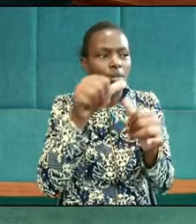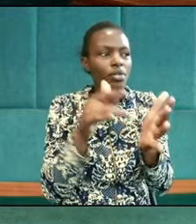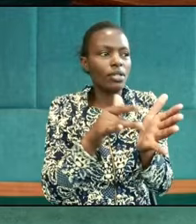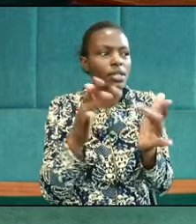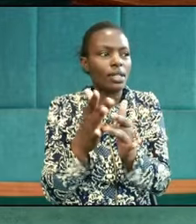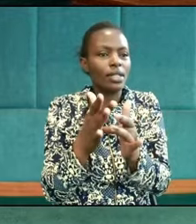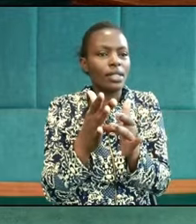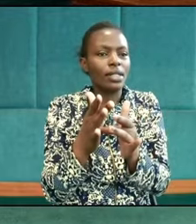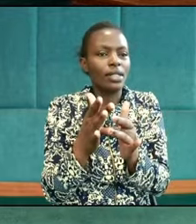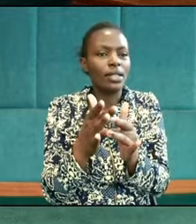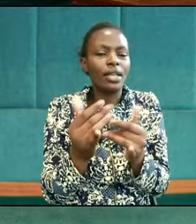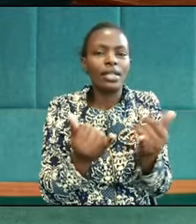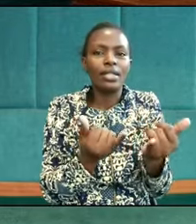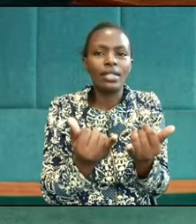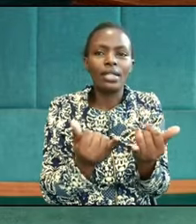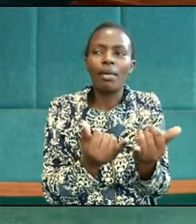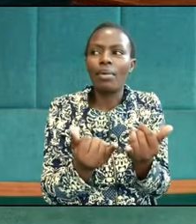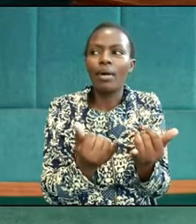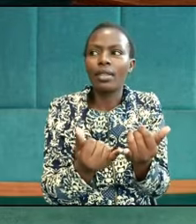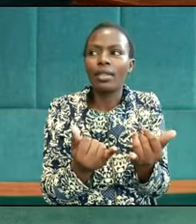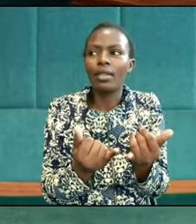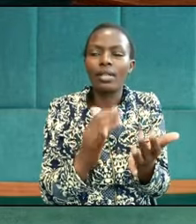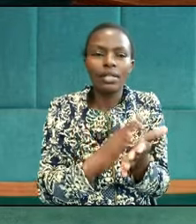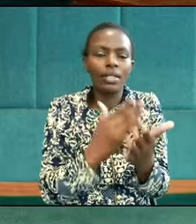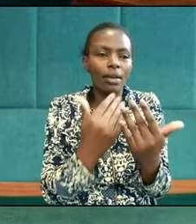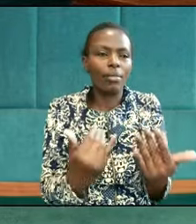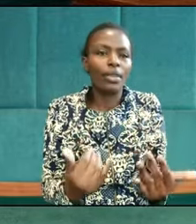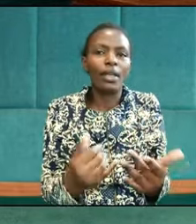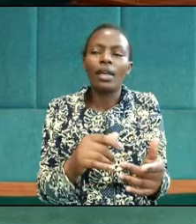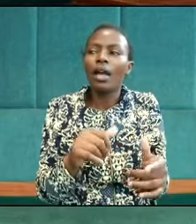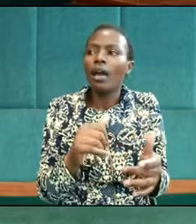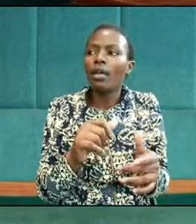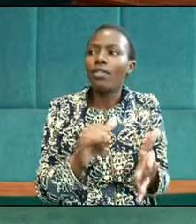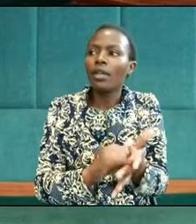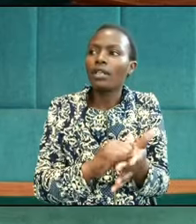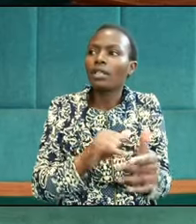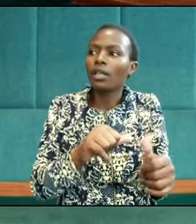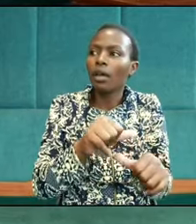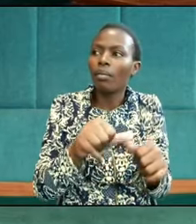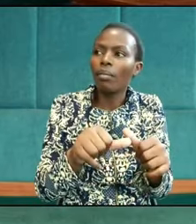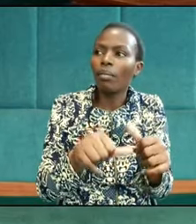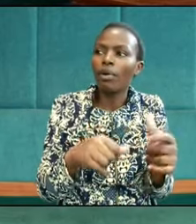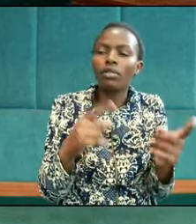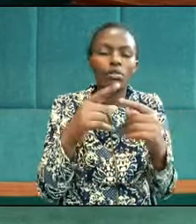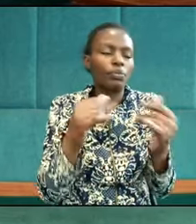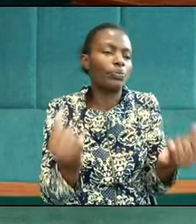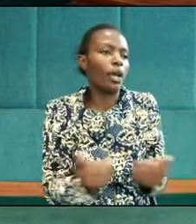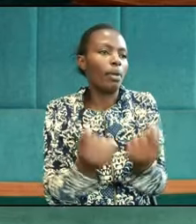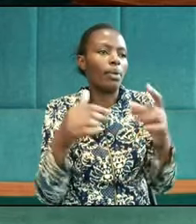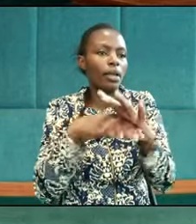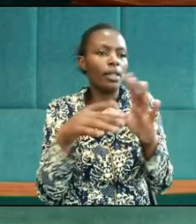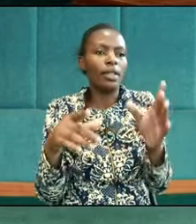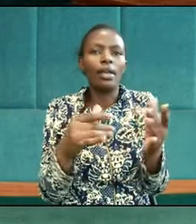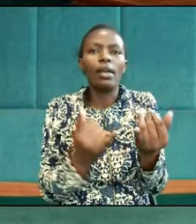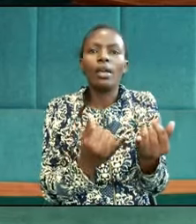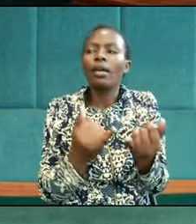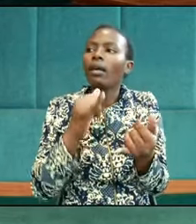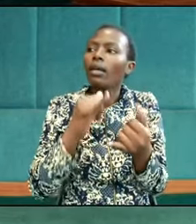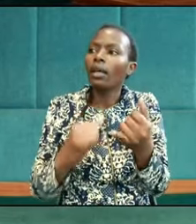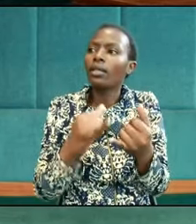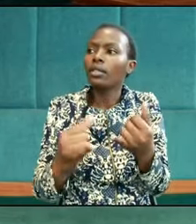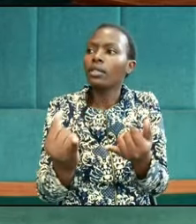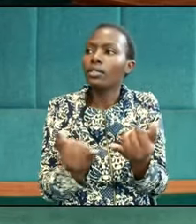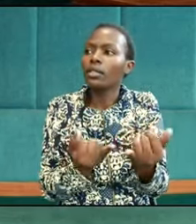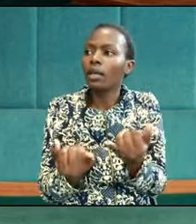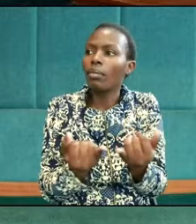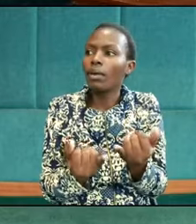savior. Something very important happened during the Last Supper. Andy, can you tell the boys and girls what happened? Jesus,